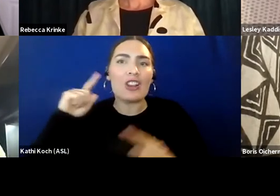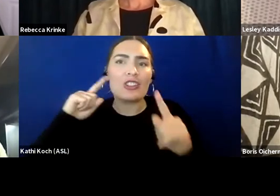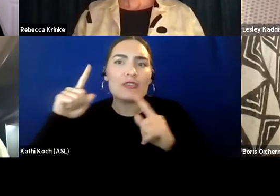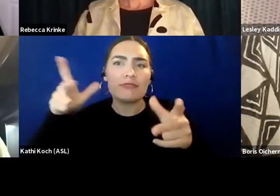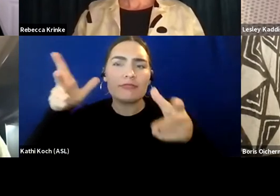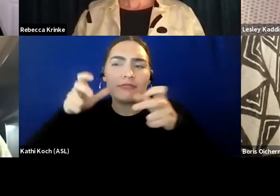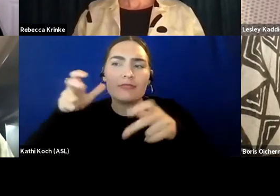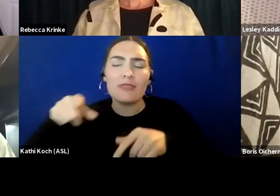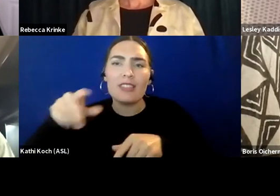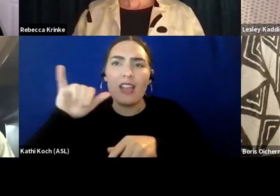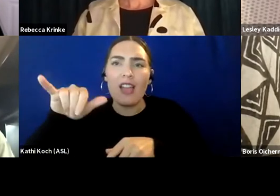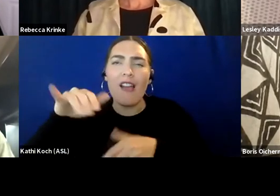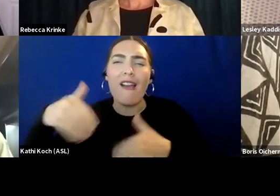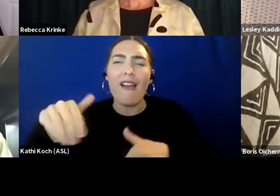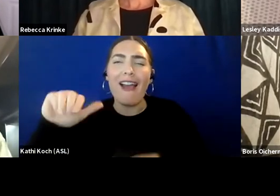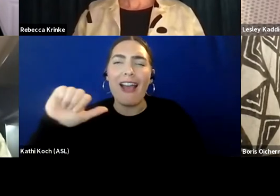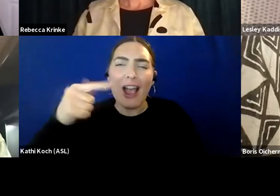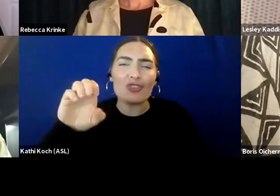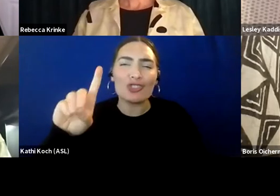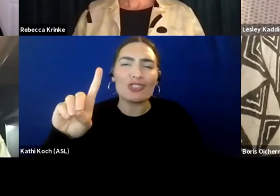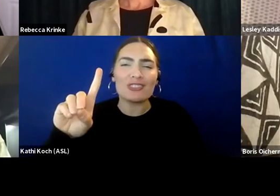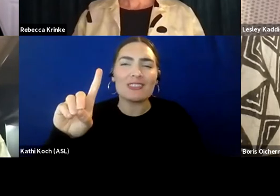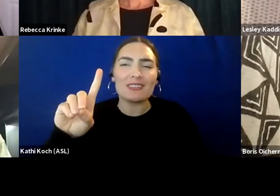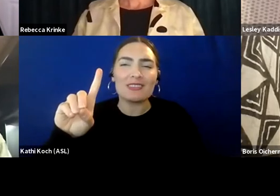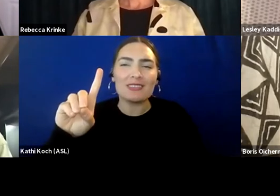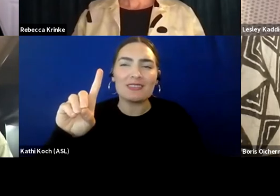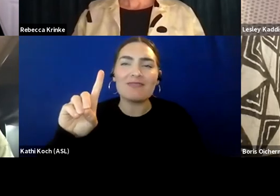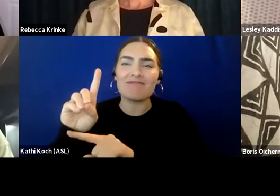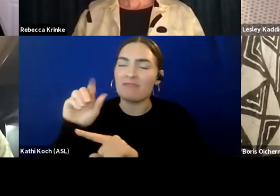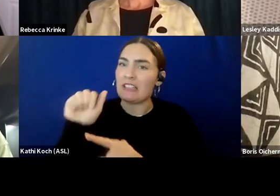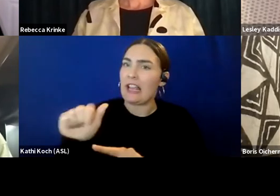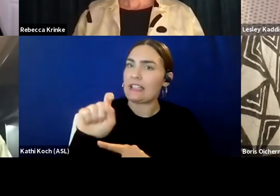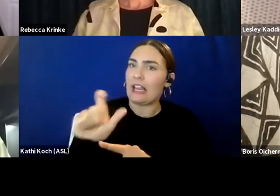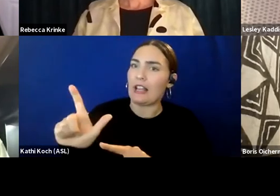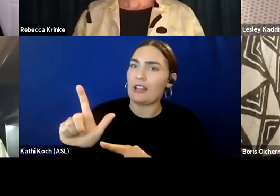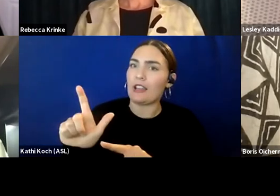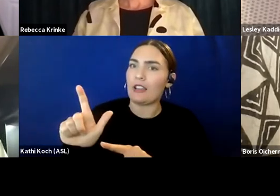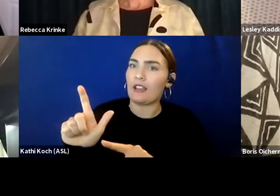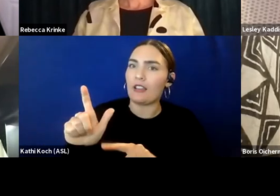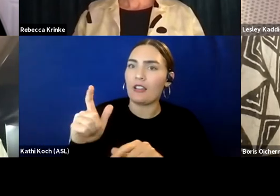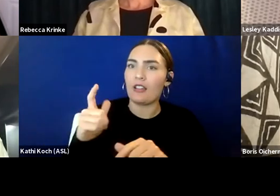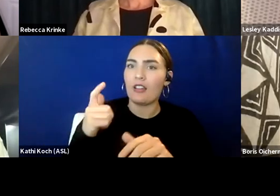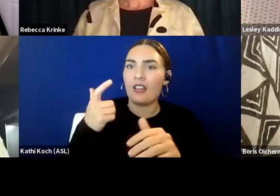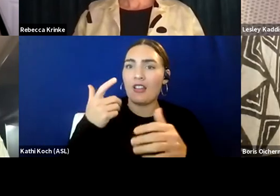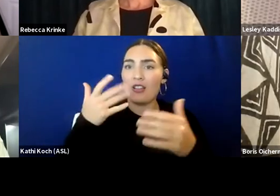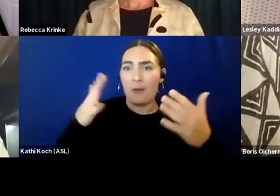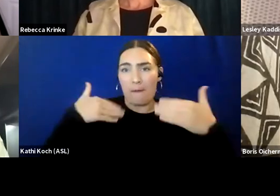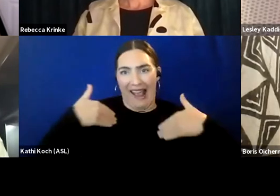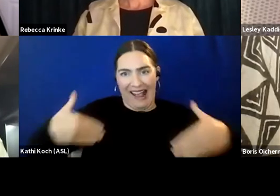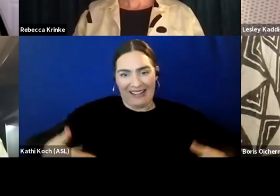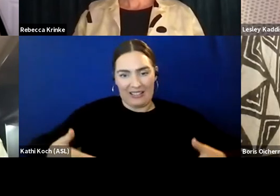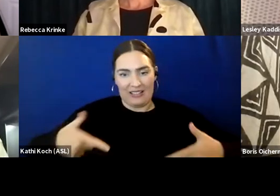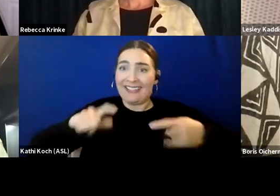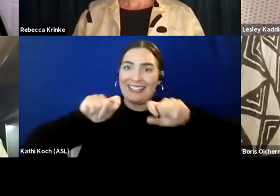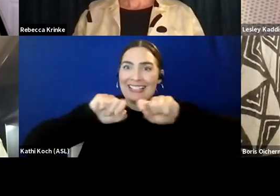I really value that, that whole process of how much feeding the system changes